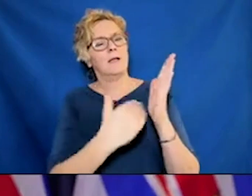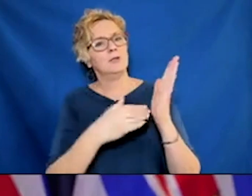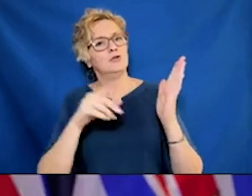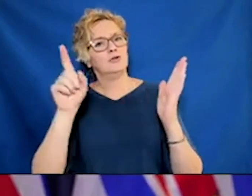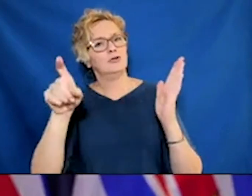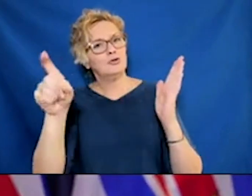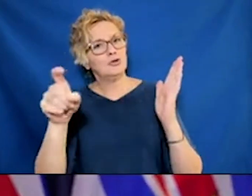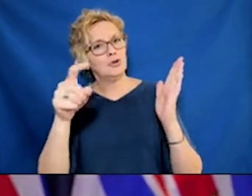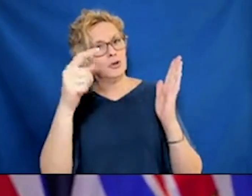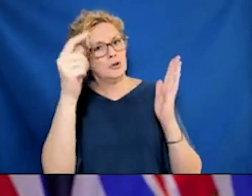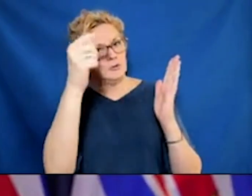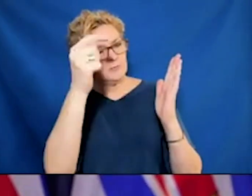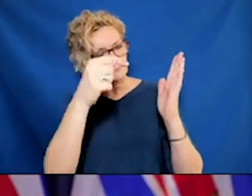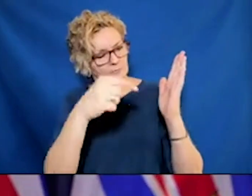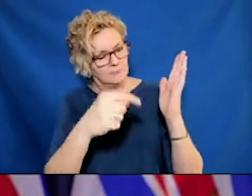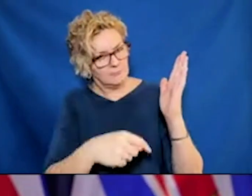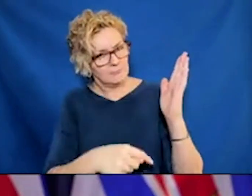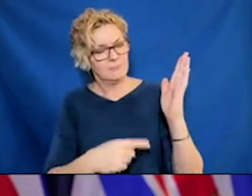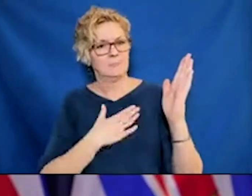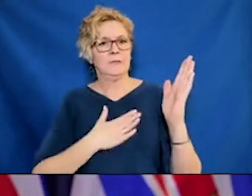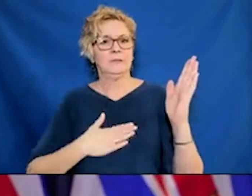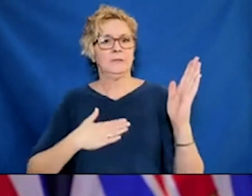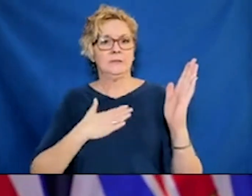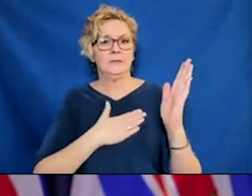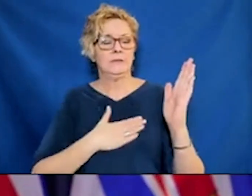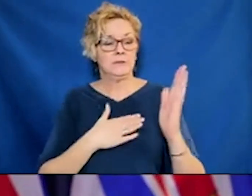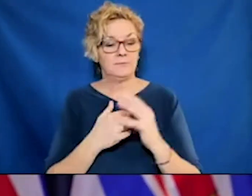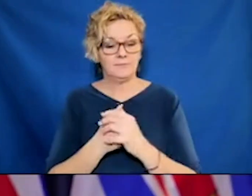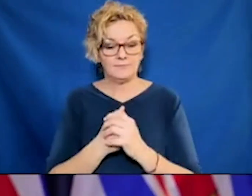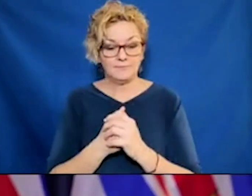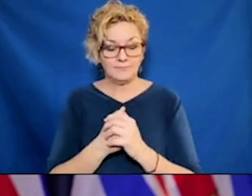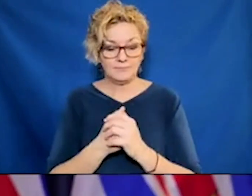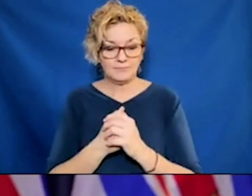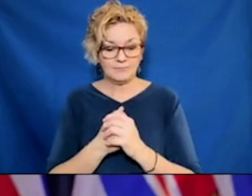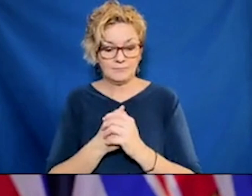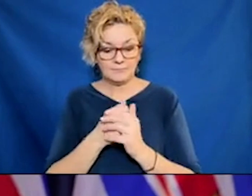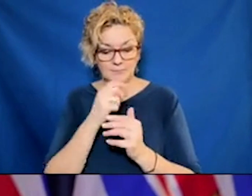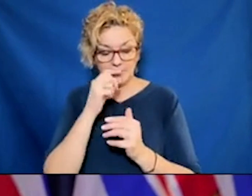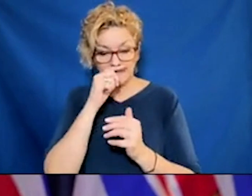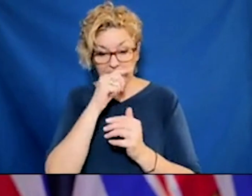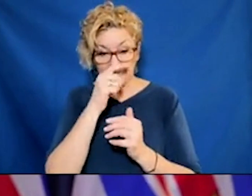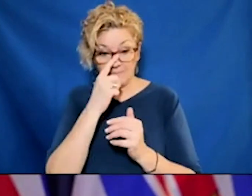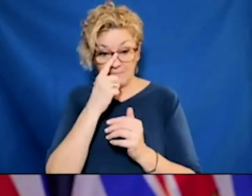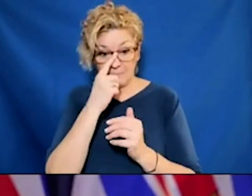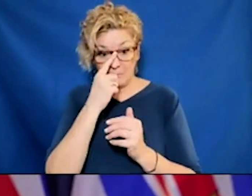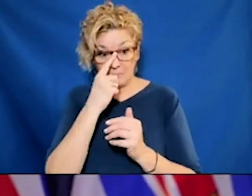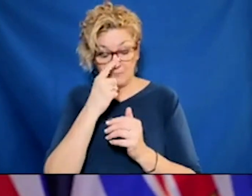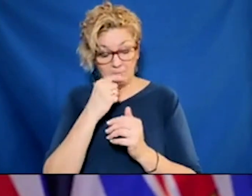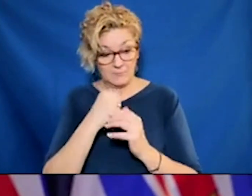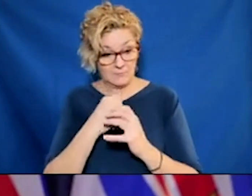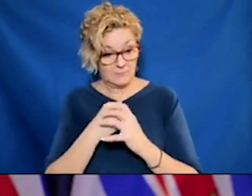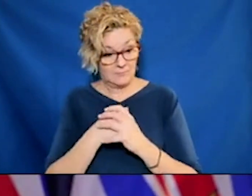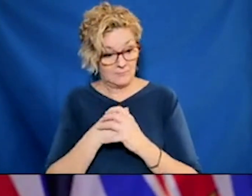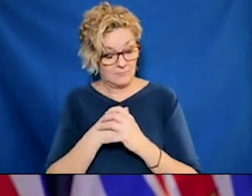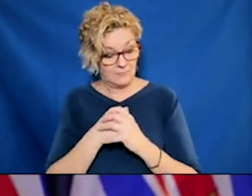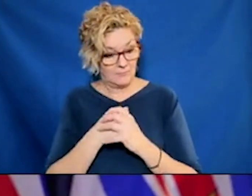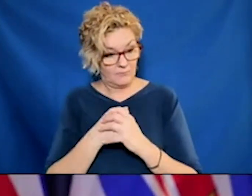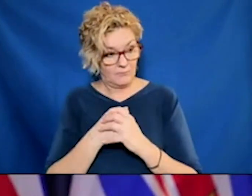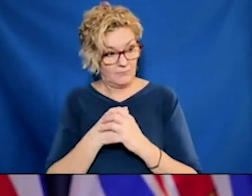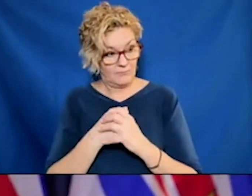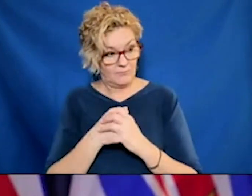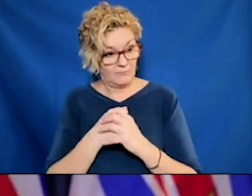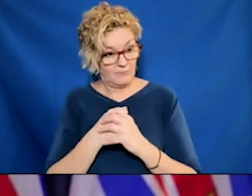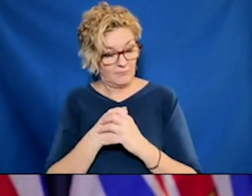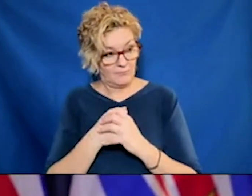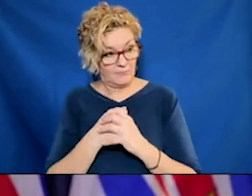and the period in the early summer, perhaps, when a significant number of people will have been immunized, and then September, when